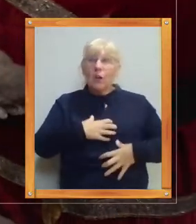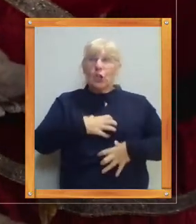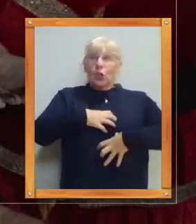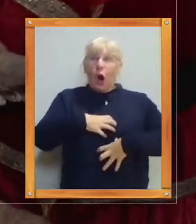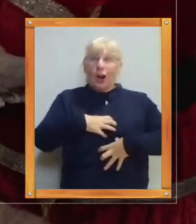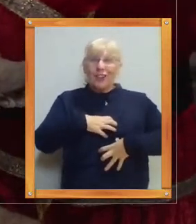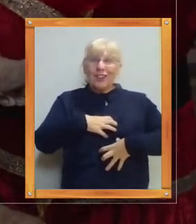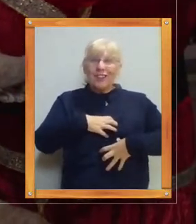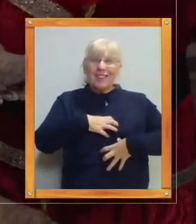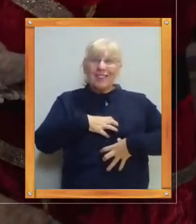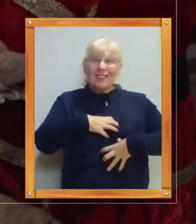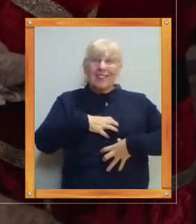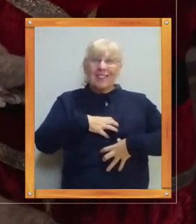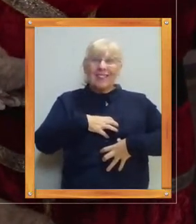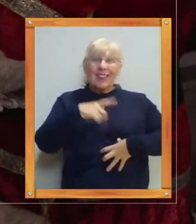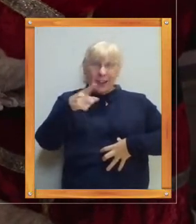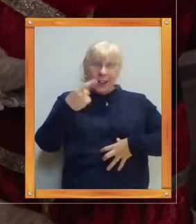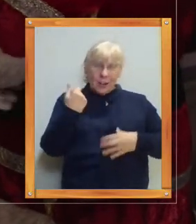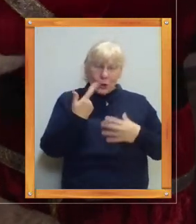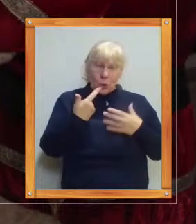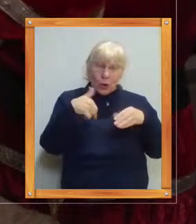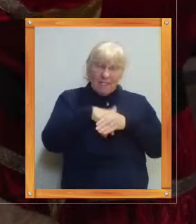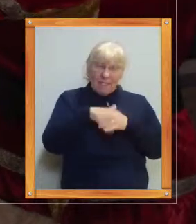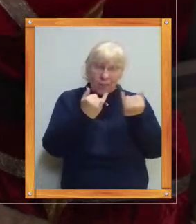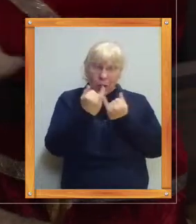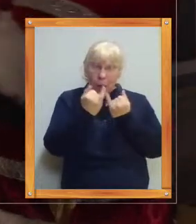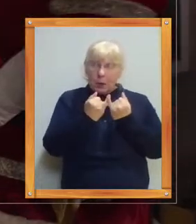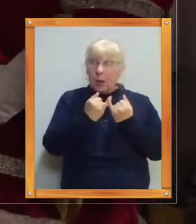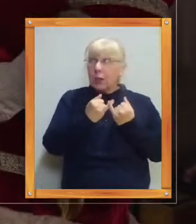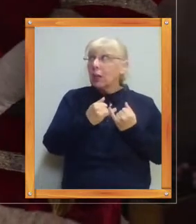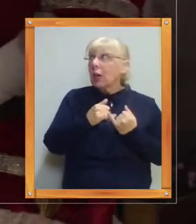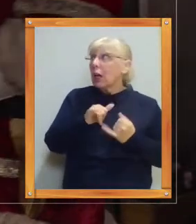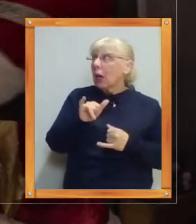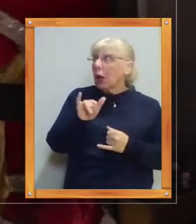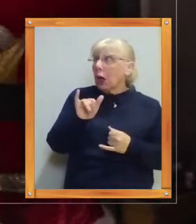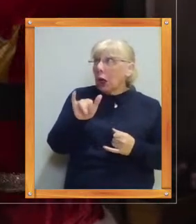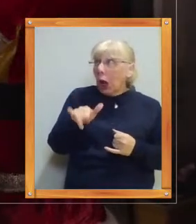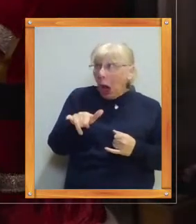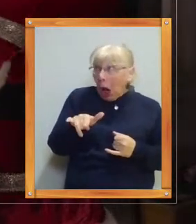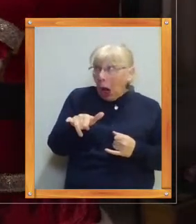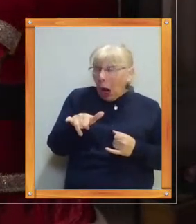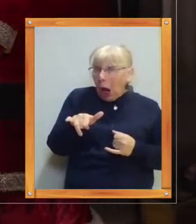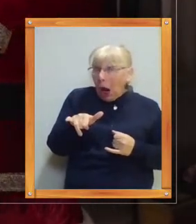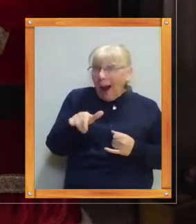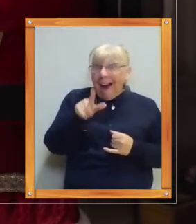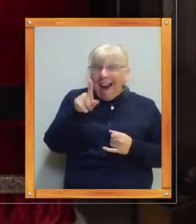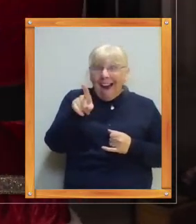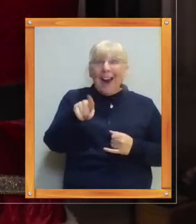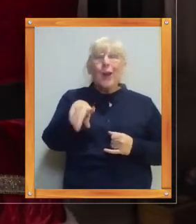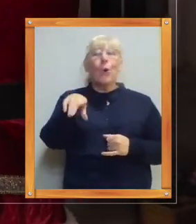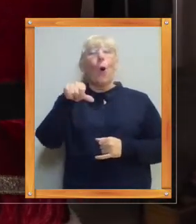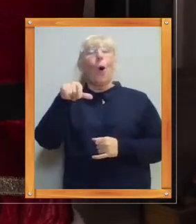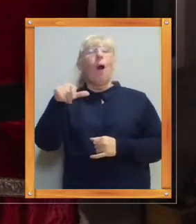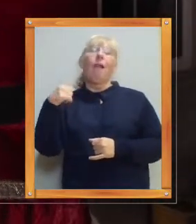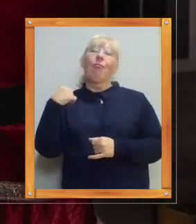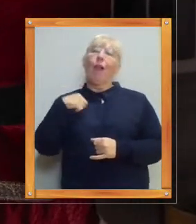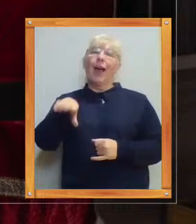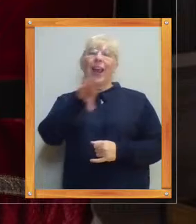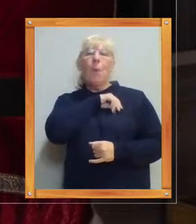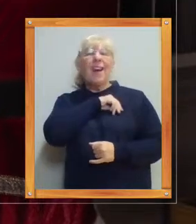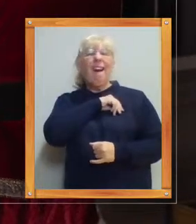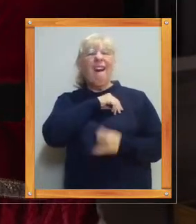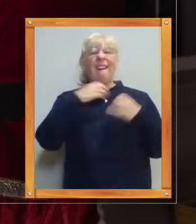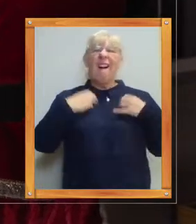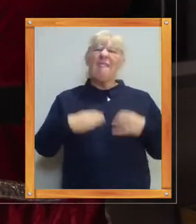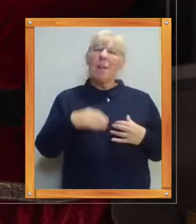enter a competition? Yeah. You did indeed, and you're the lucky winner of our Mayor's Christmas Card Competition, and I've